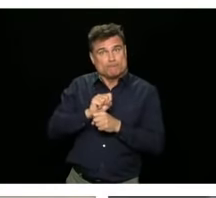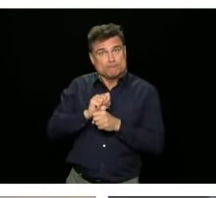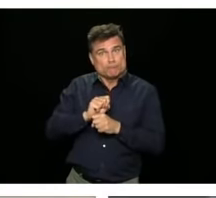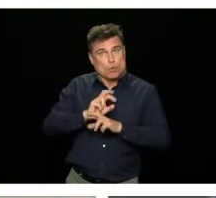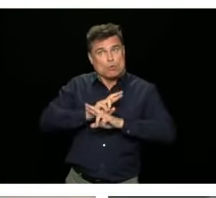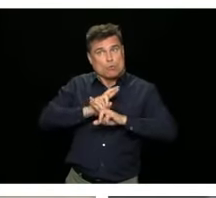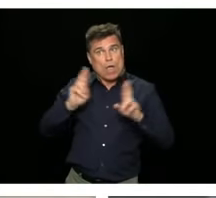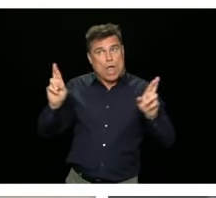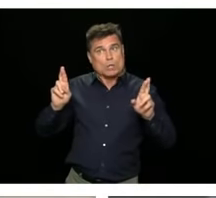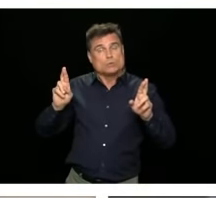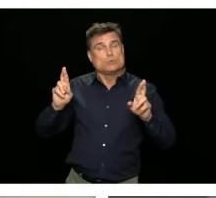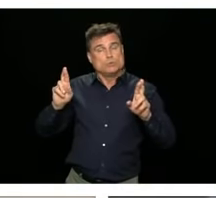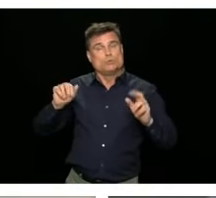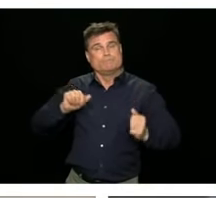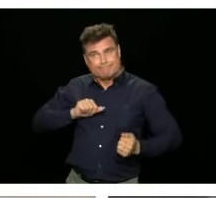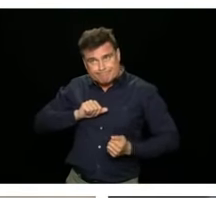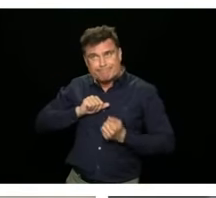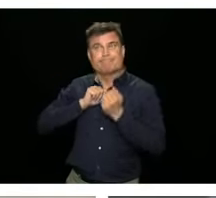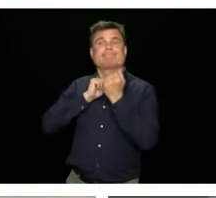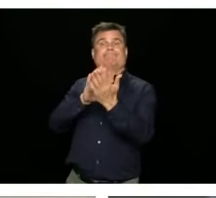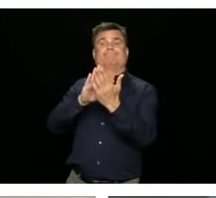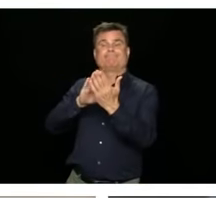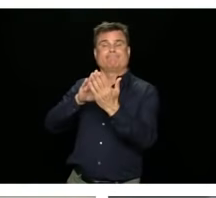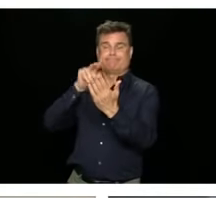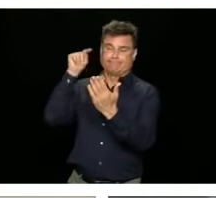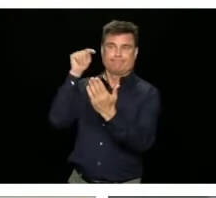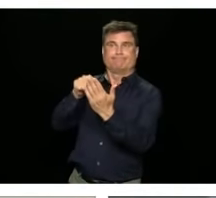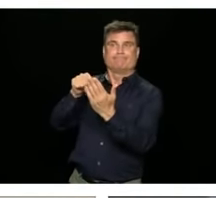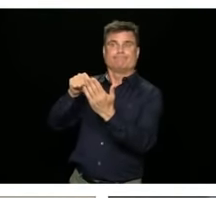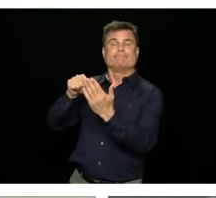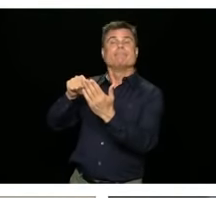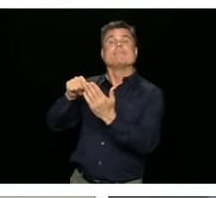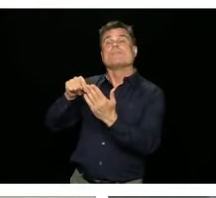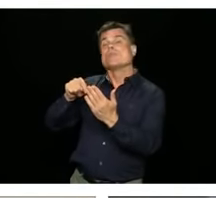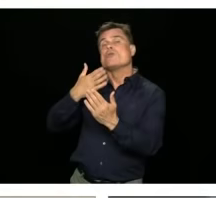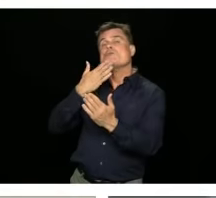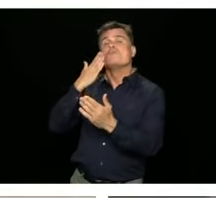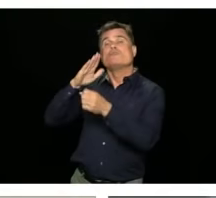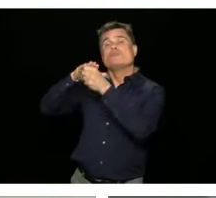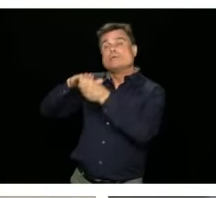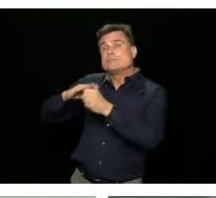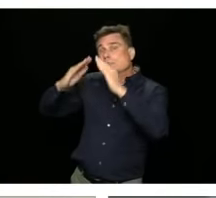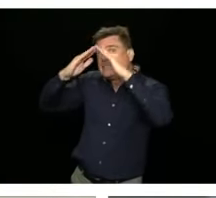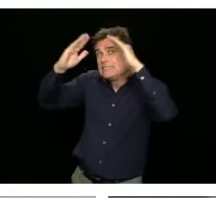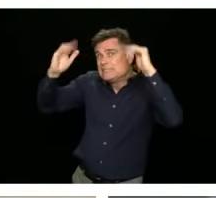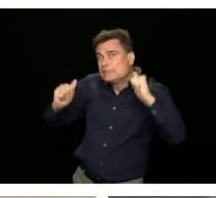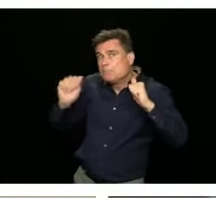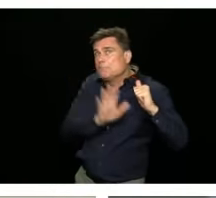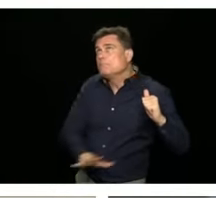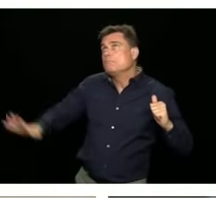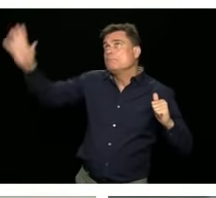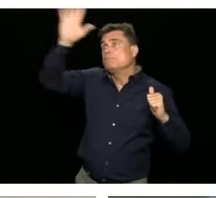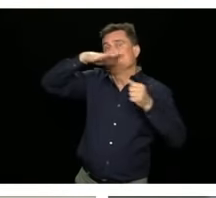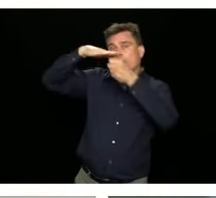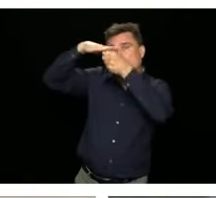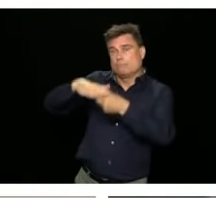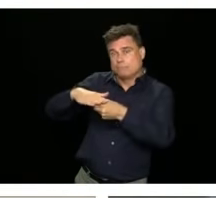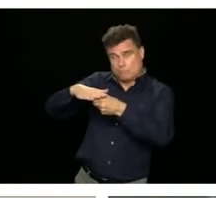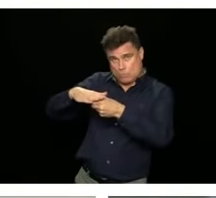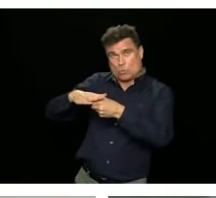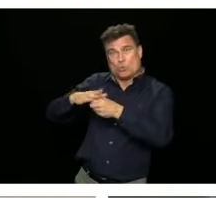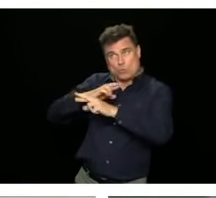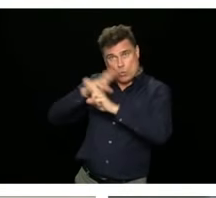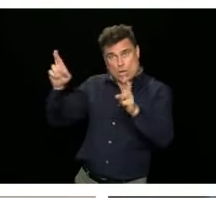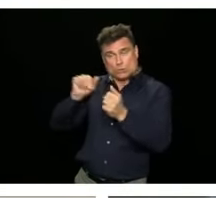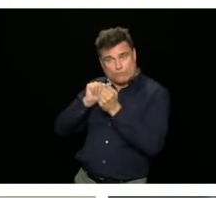systemic approach to end racism. Yeah, thank you. I think Lydia was the person who asked the question. Thank you for the question.